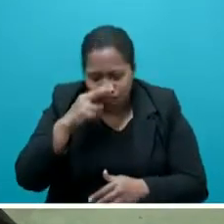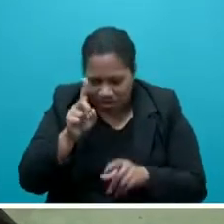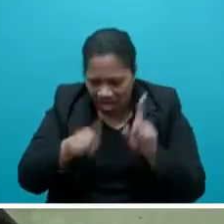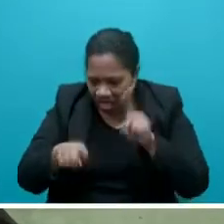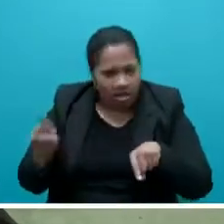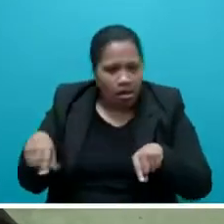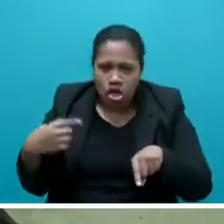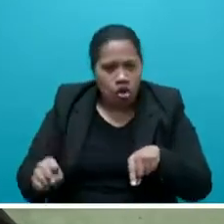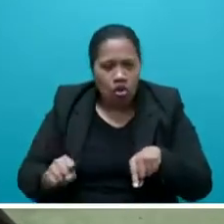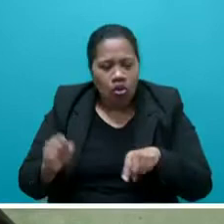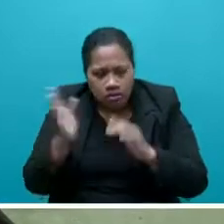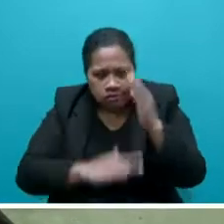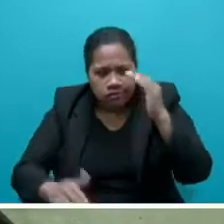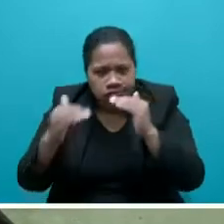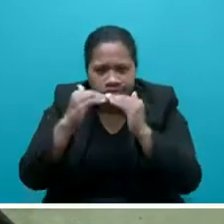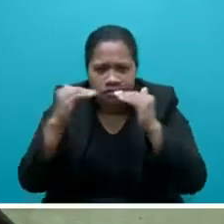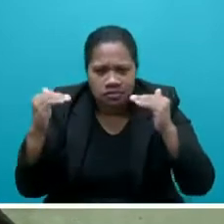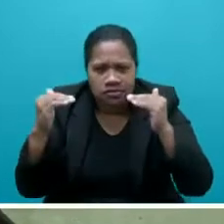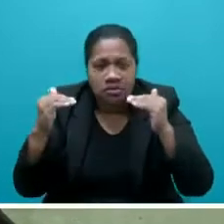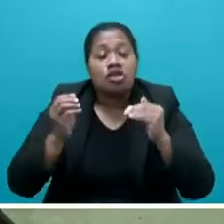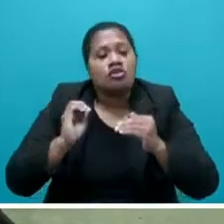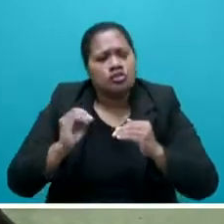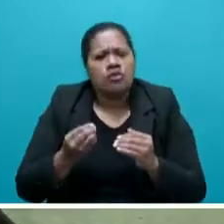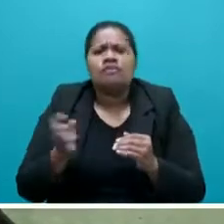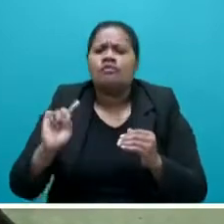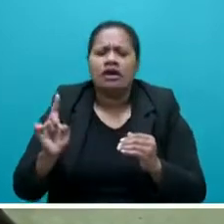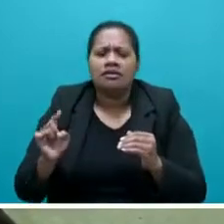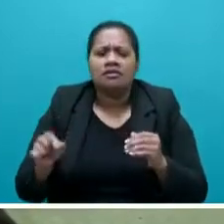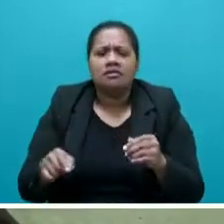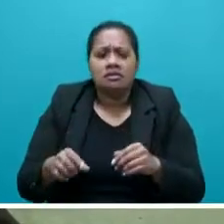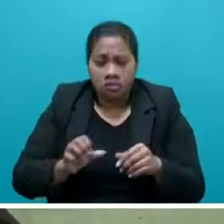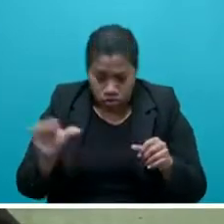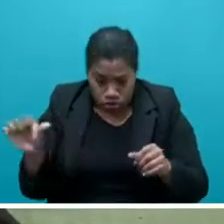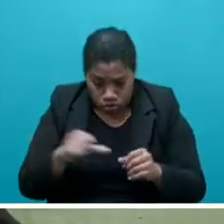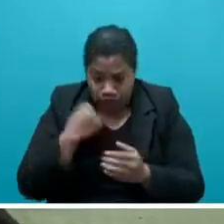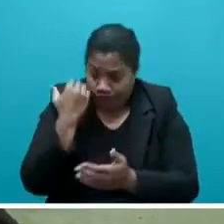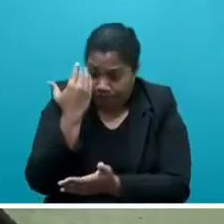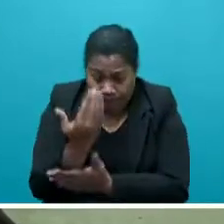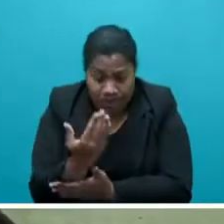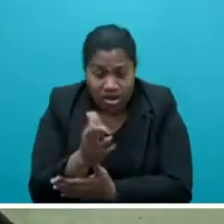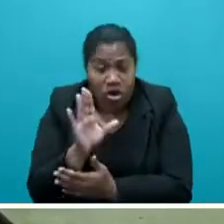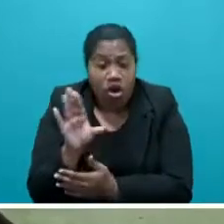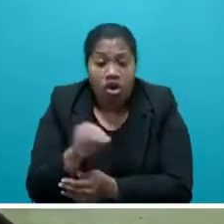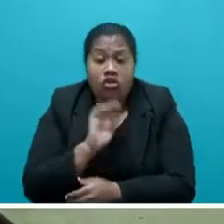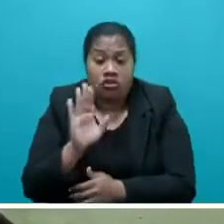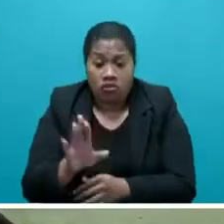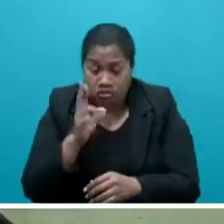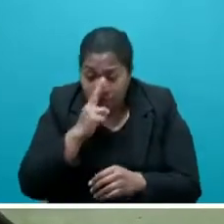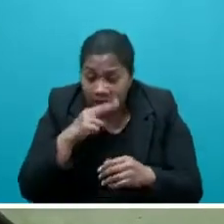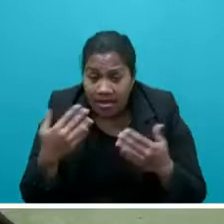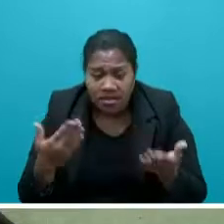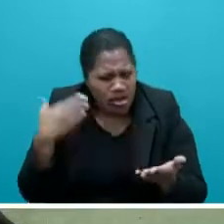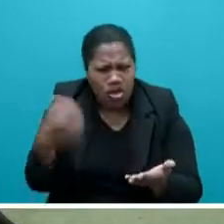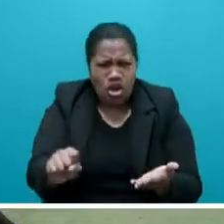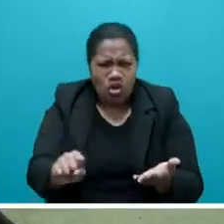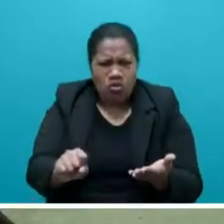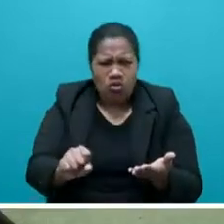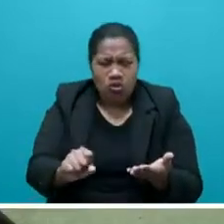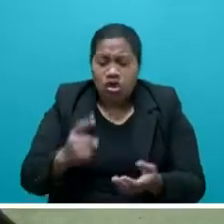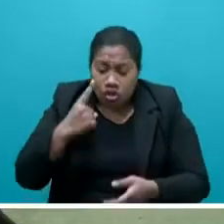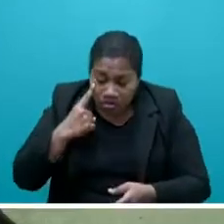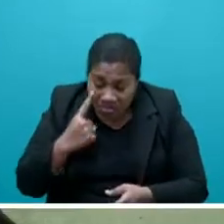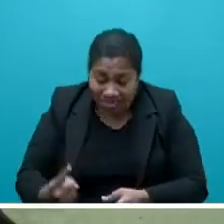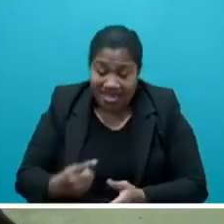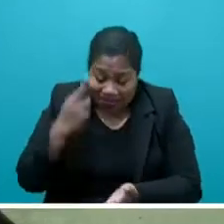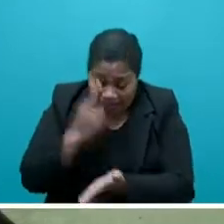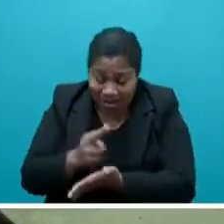No. It should be based on the basis of you and them needing that particular assistance and you helping them. That is the reality, Mr.